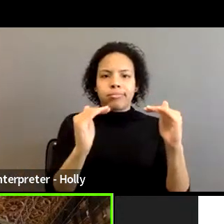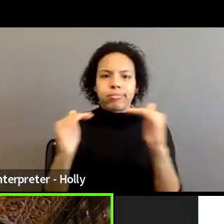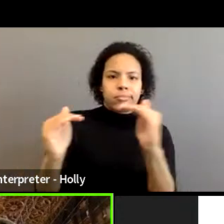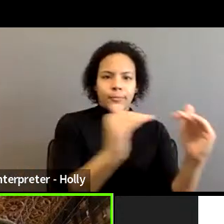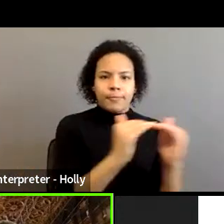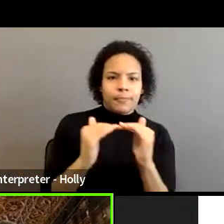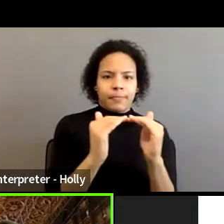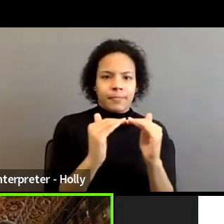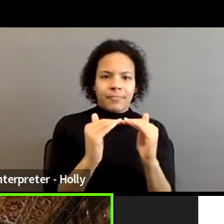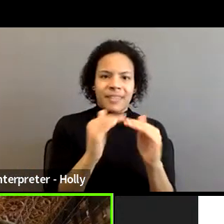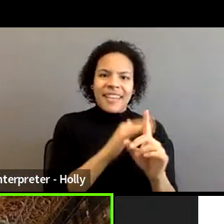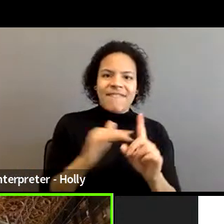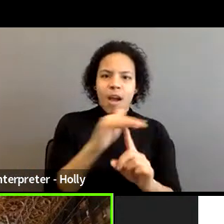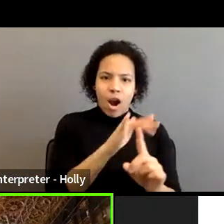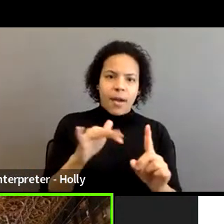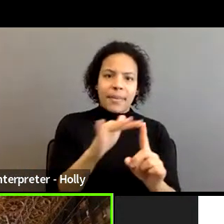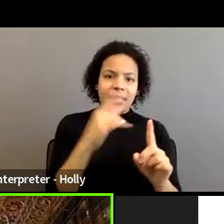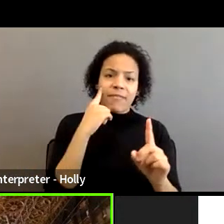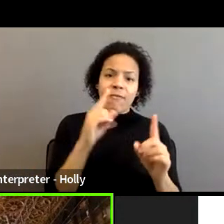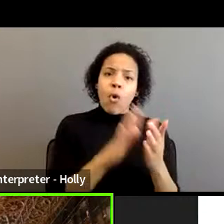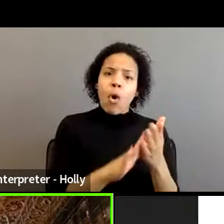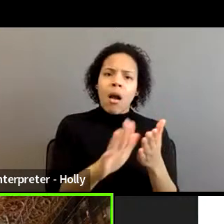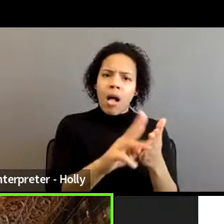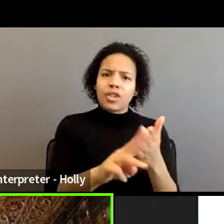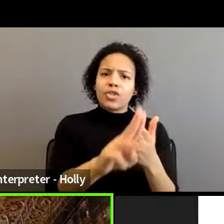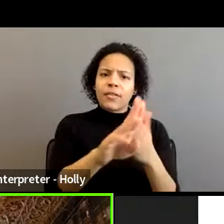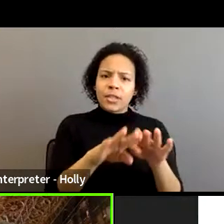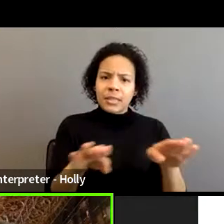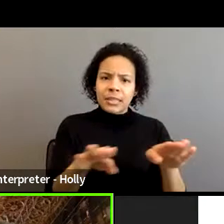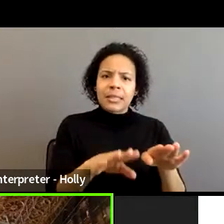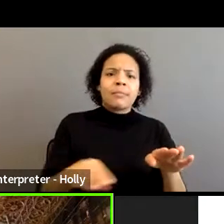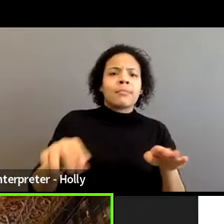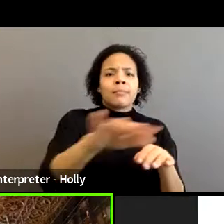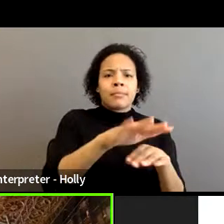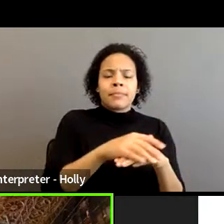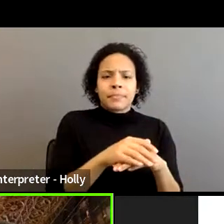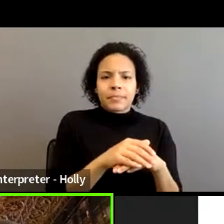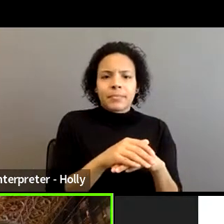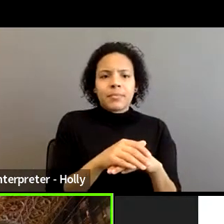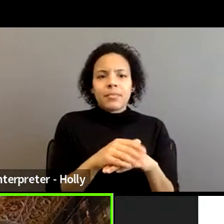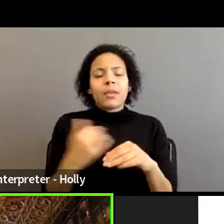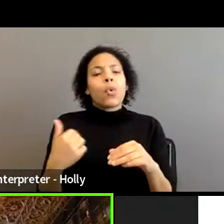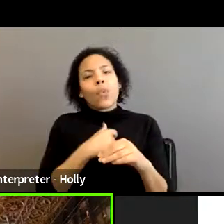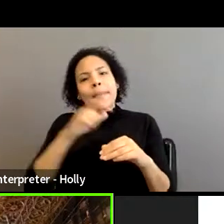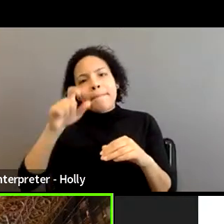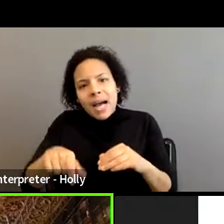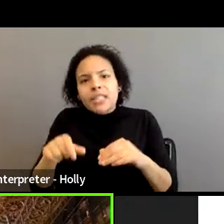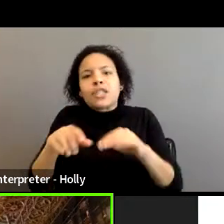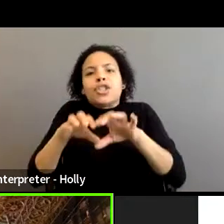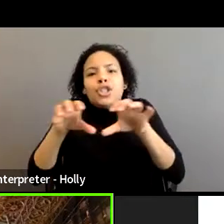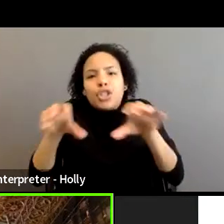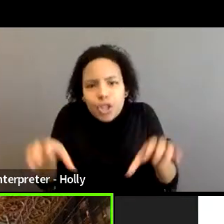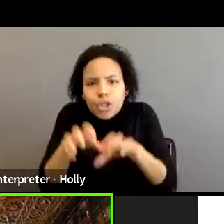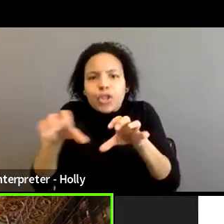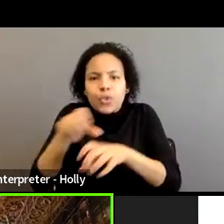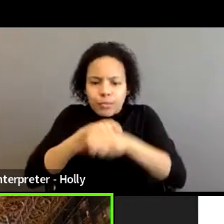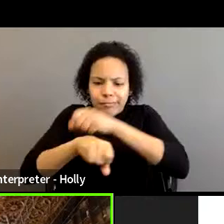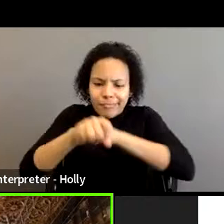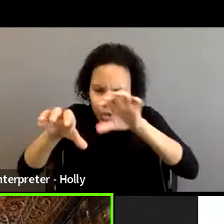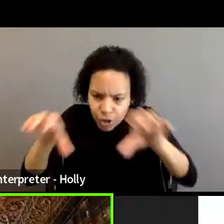activists, we have to do what we can to effectuate change. And that's when it comes to policies, that's when it comes